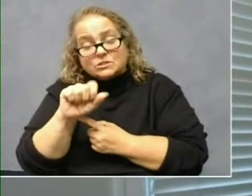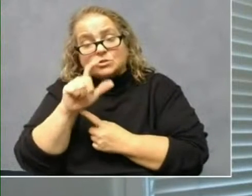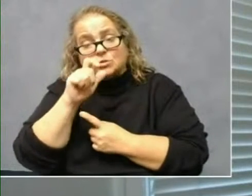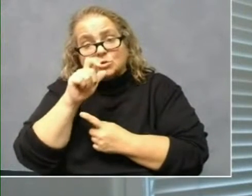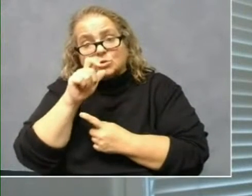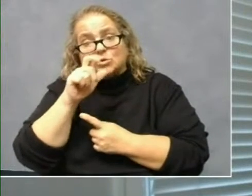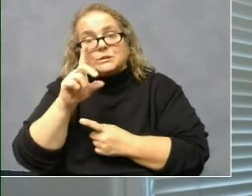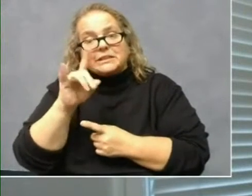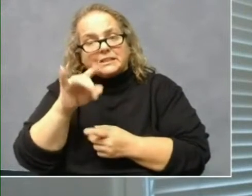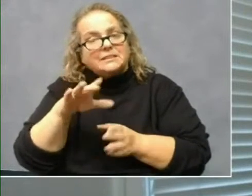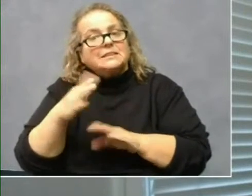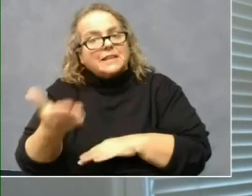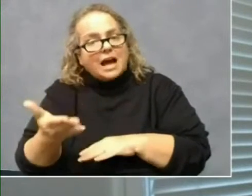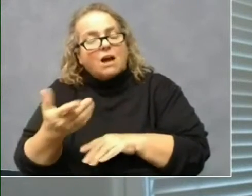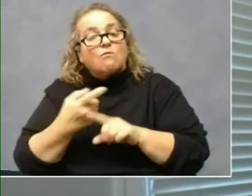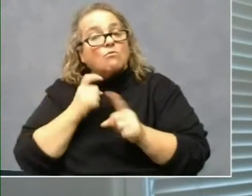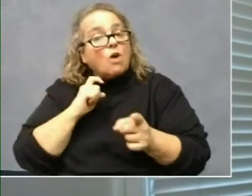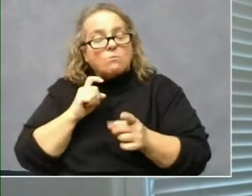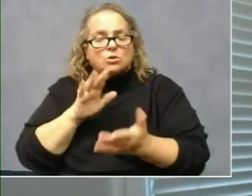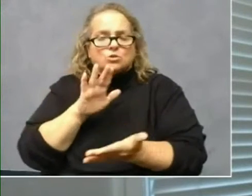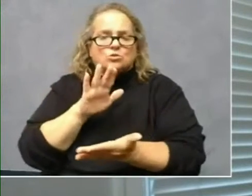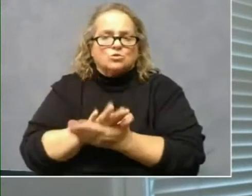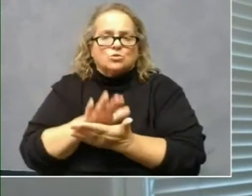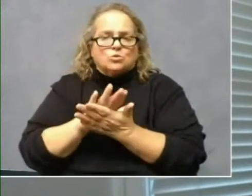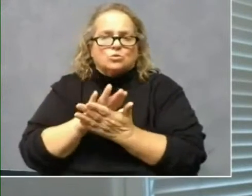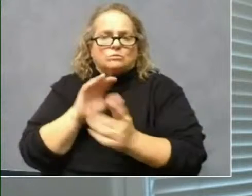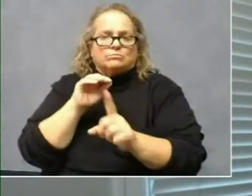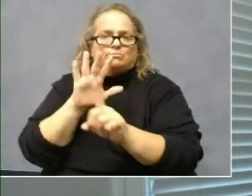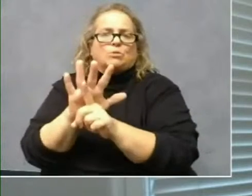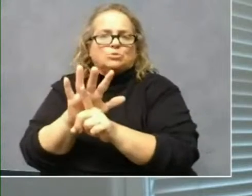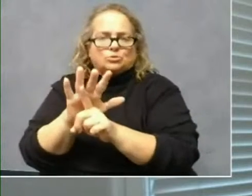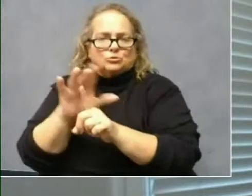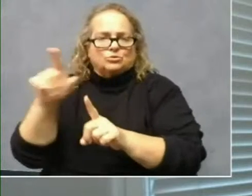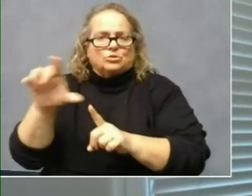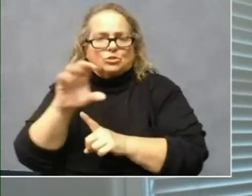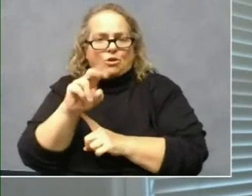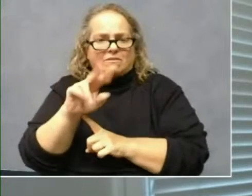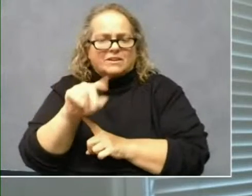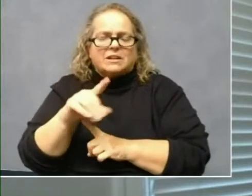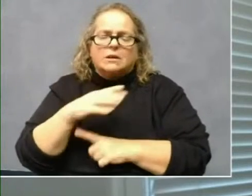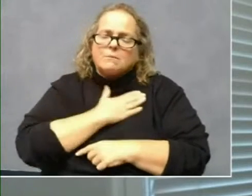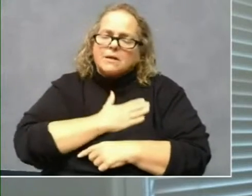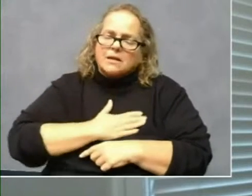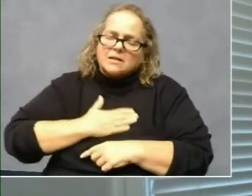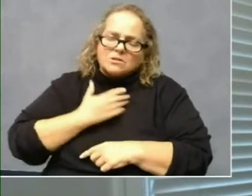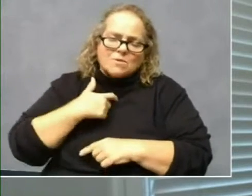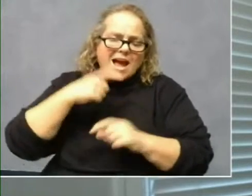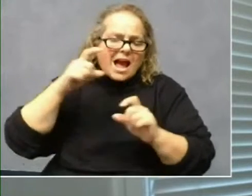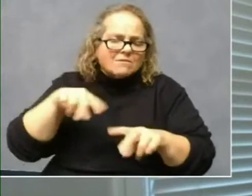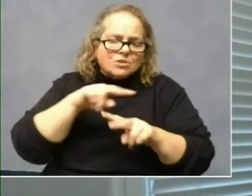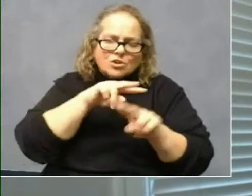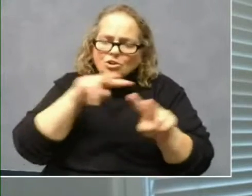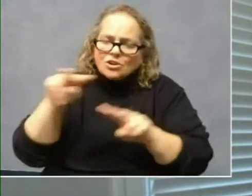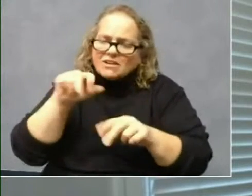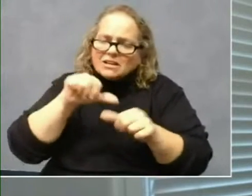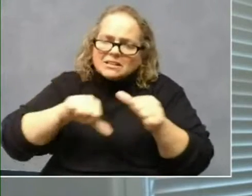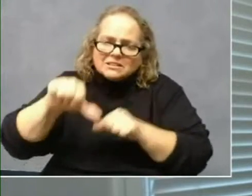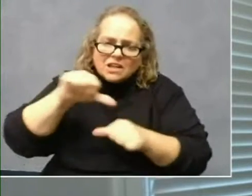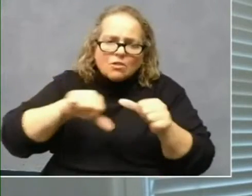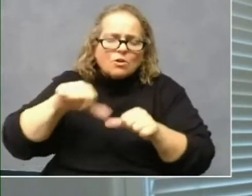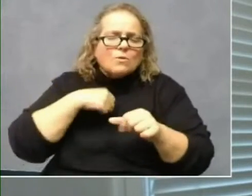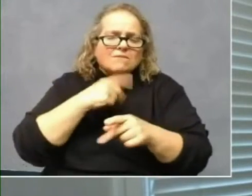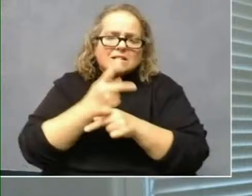have got to look out for each other. None of this is easy, and we have never said it's easy, but it is necessary. And we